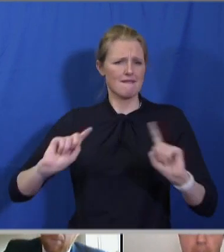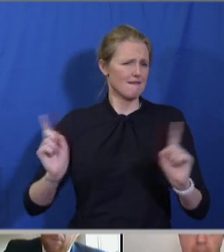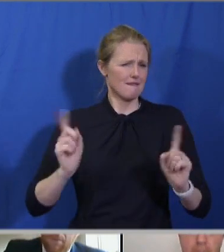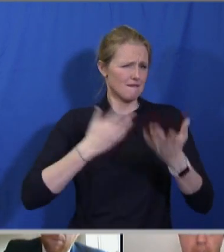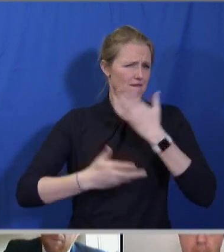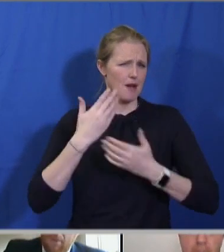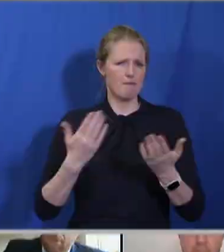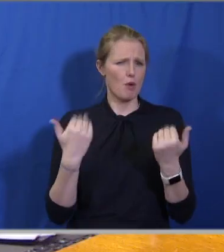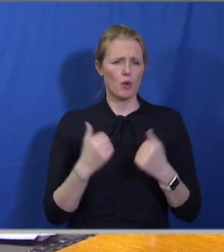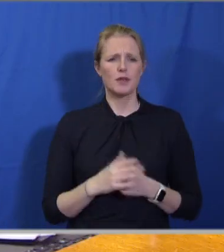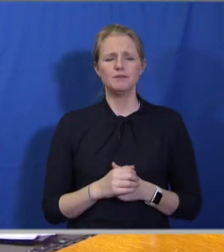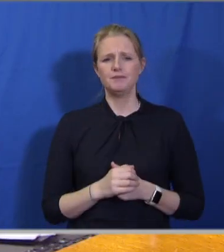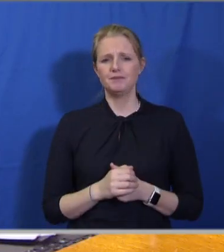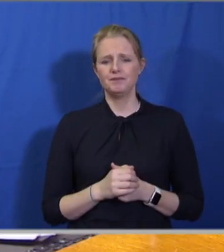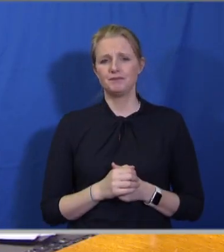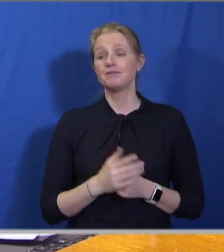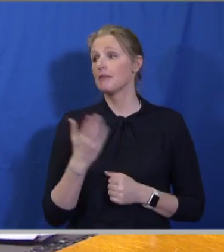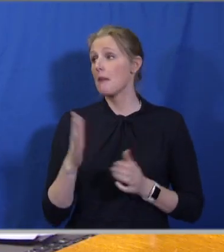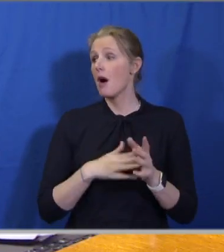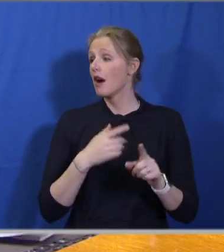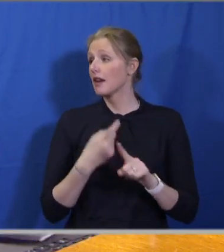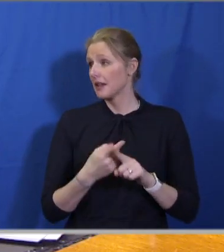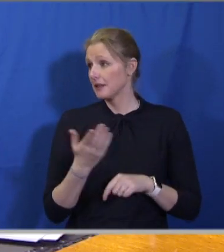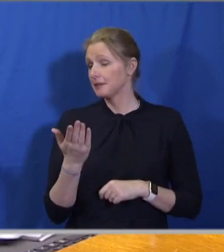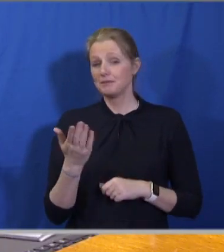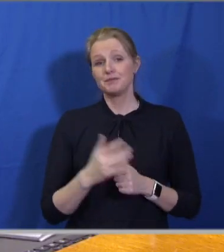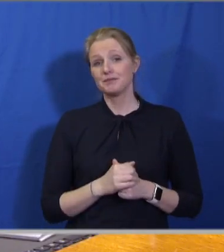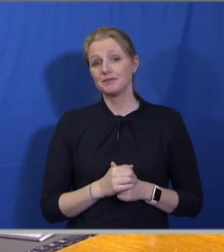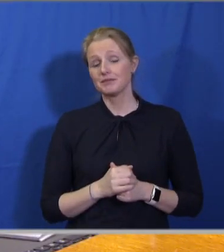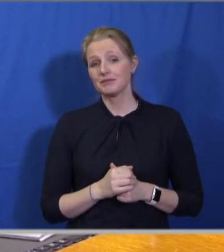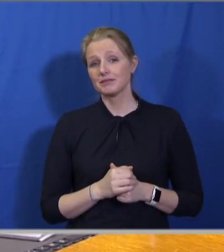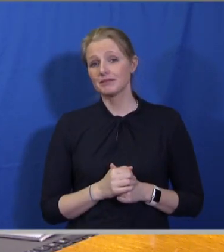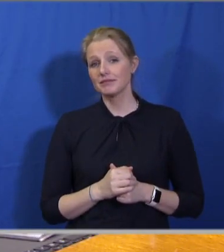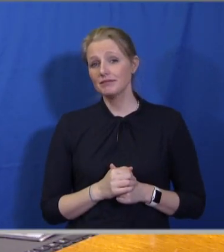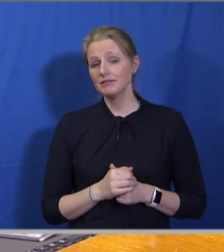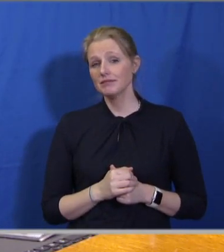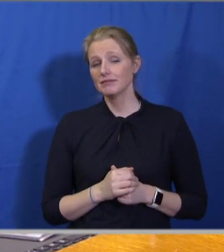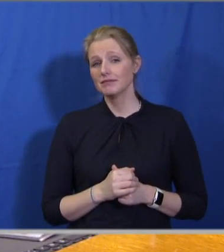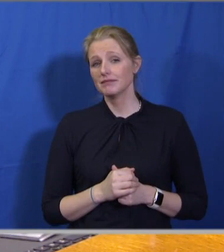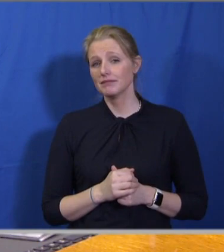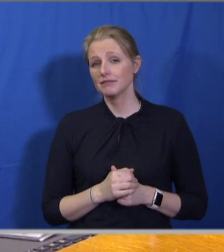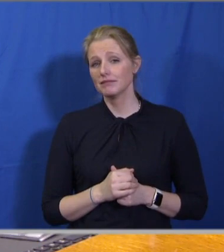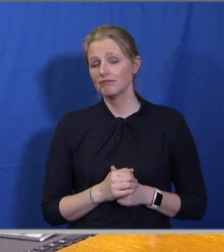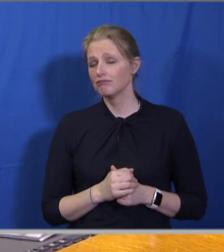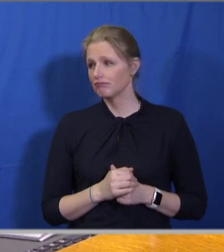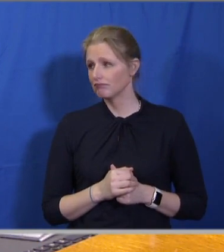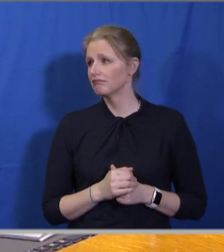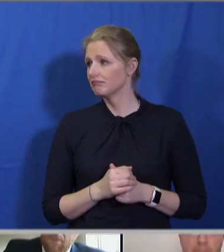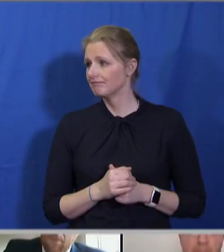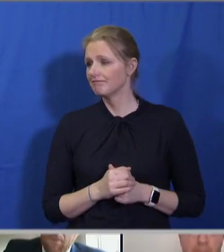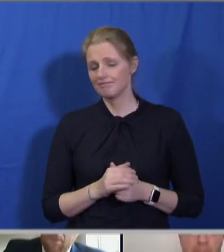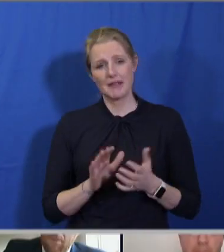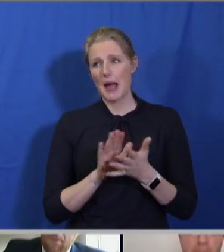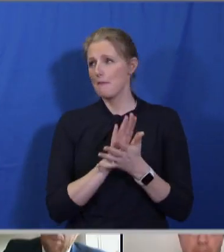Yeah, so we'll go back to yourself, Mark, maybe initially, or do you want to indicate another one of your officials? No, I'm happy to take that, Chair. As the